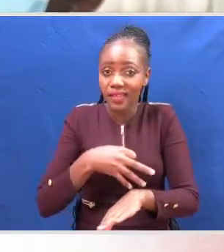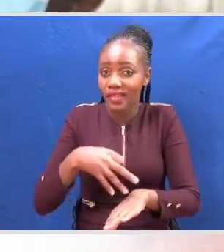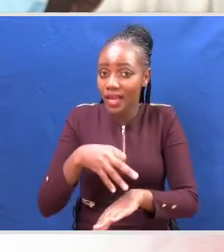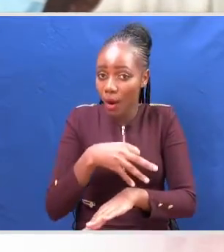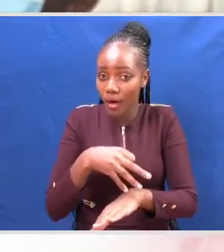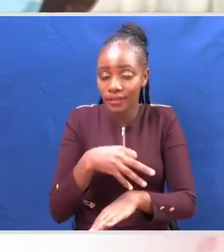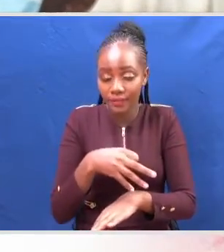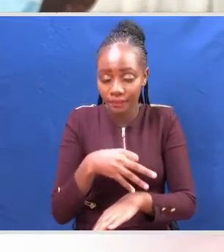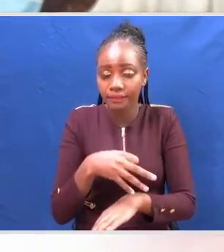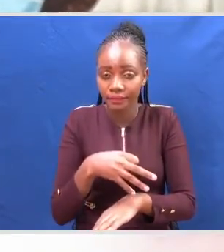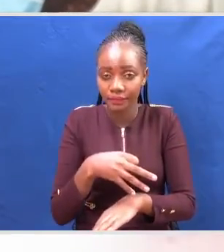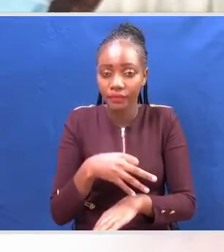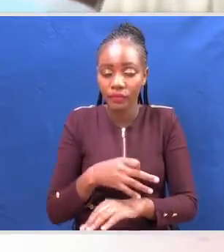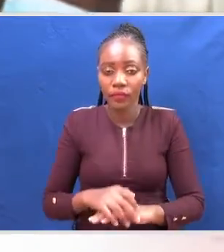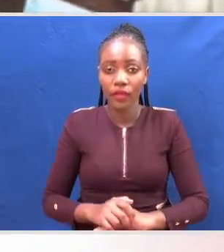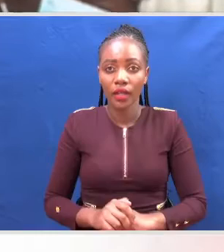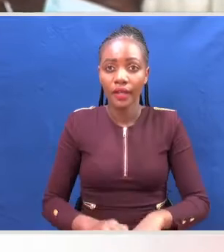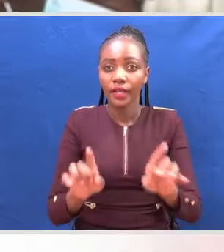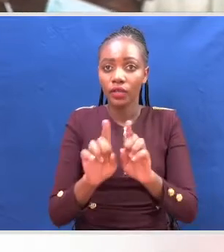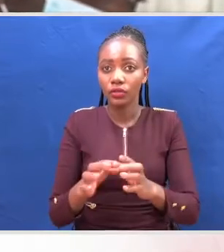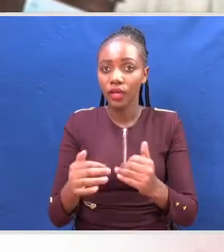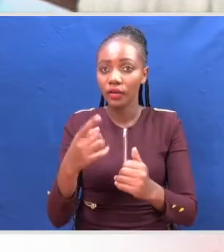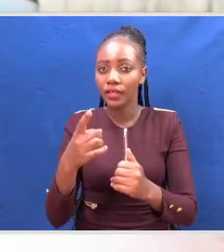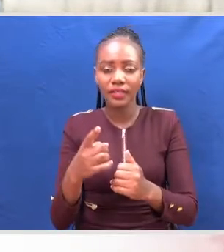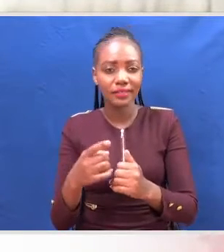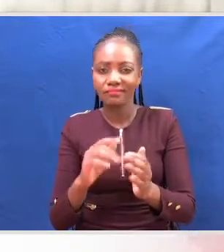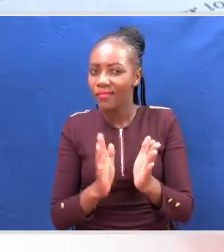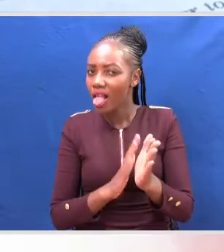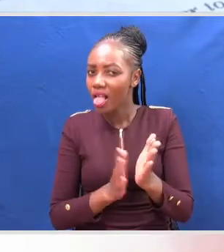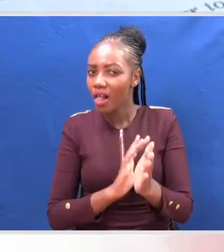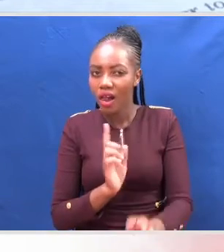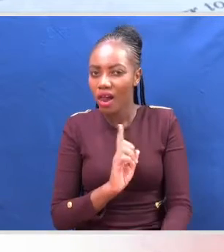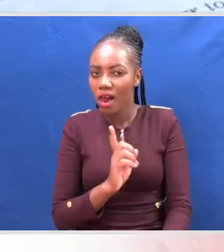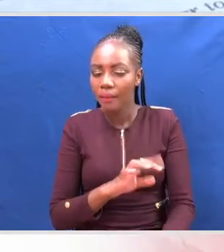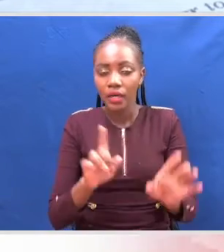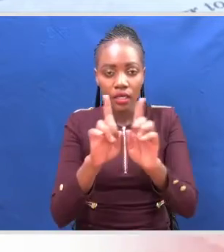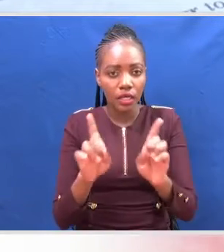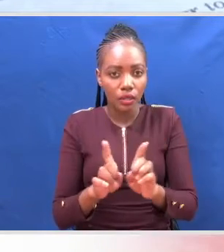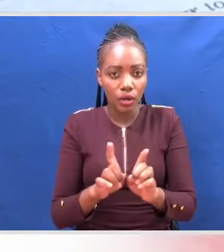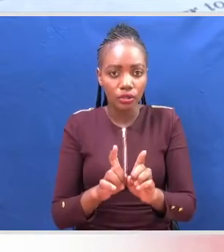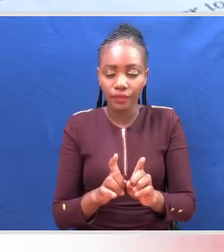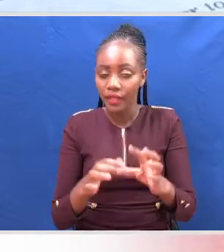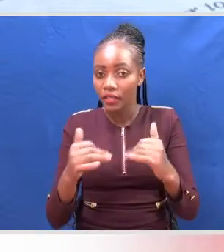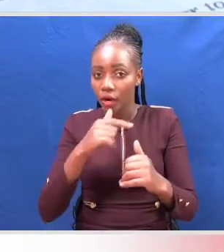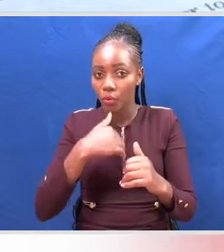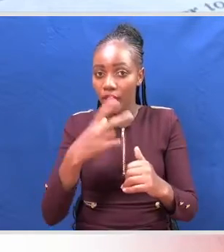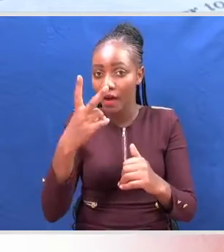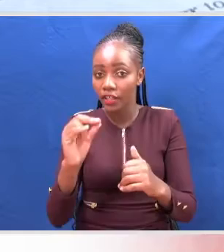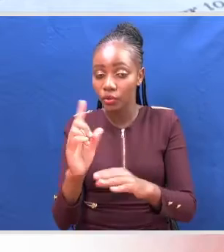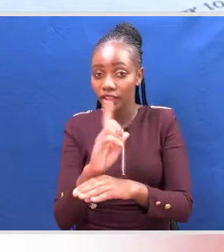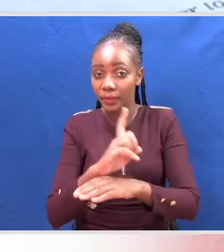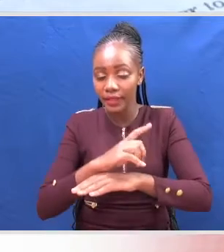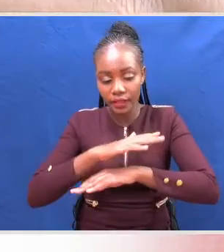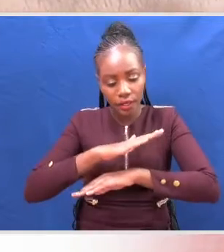like 3 hours or 3 hours and a half. So it is not going to move as per our plan. In between the tests is a 20-minute break.